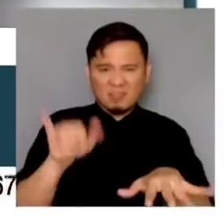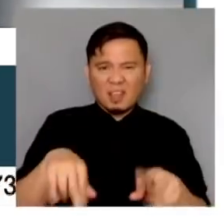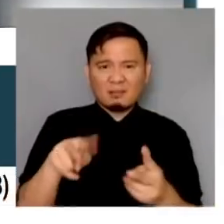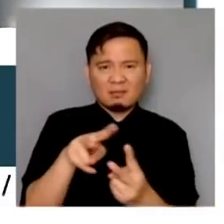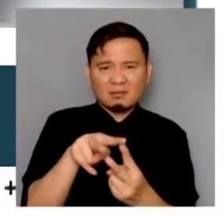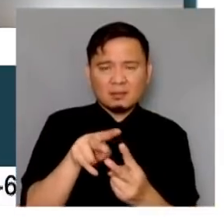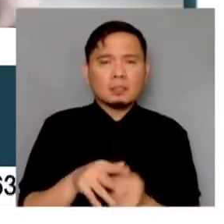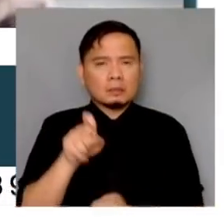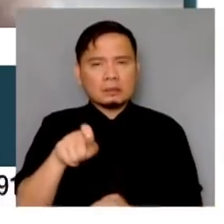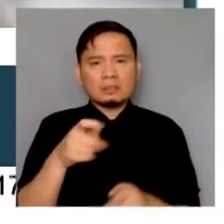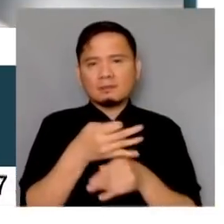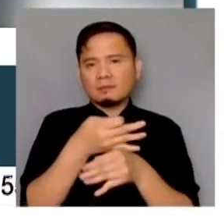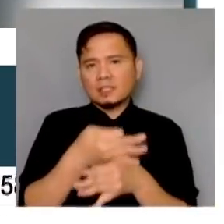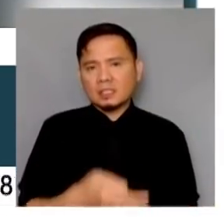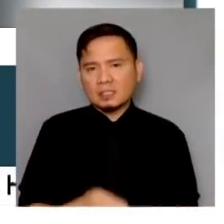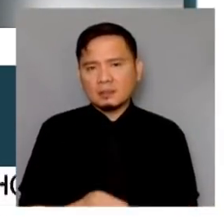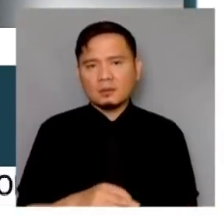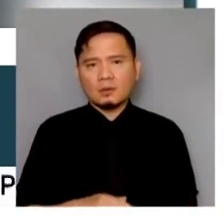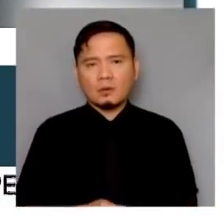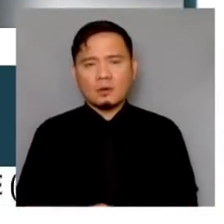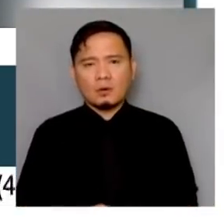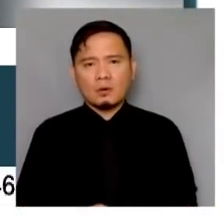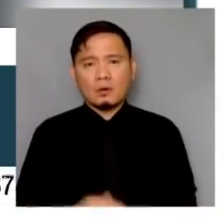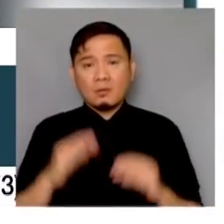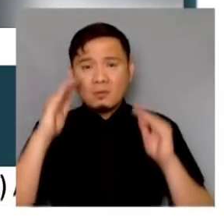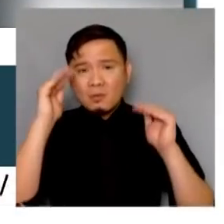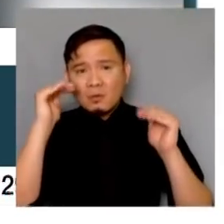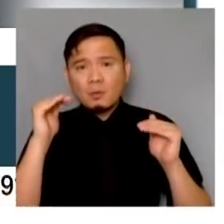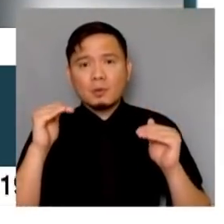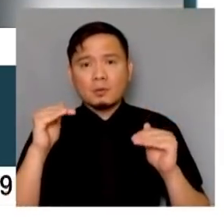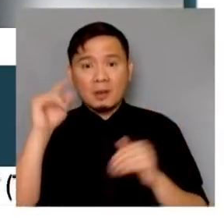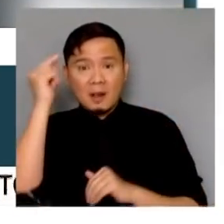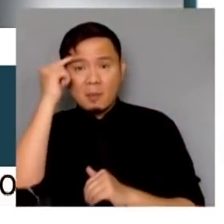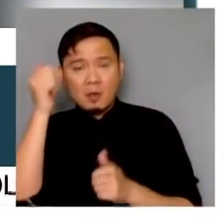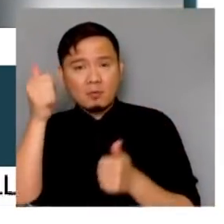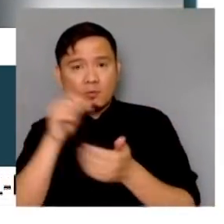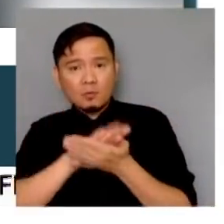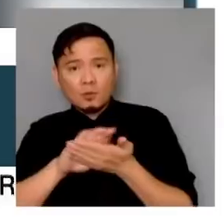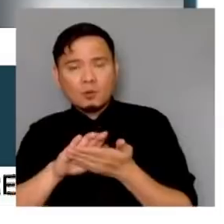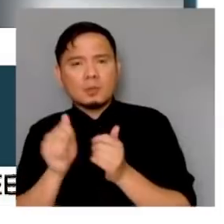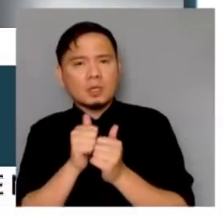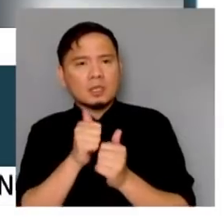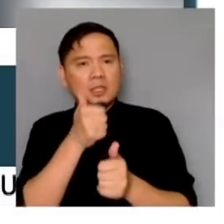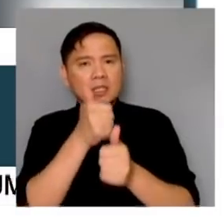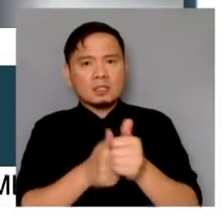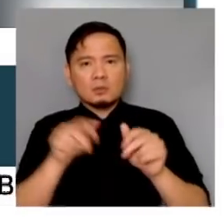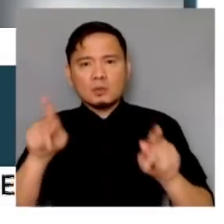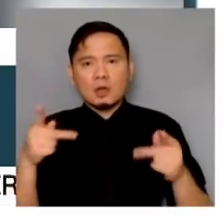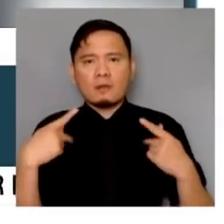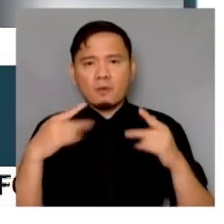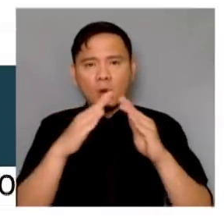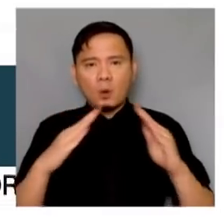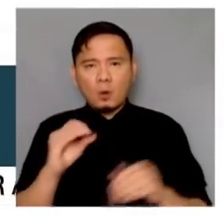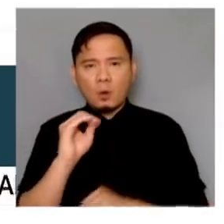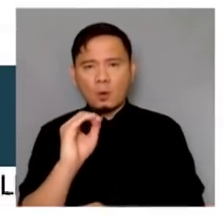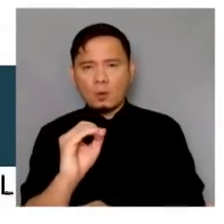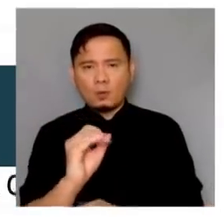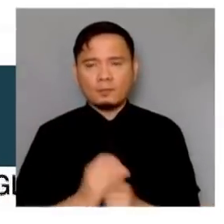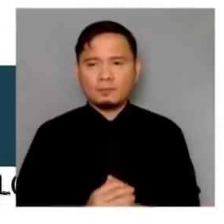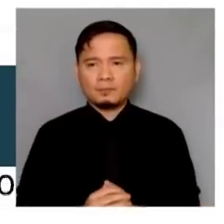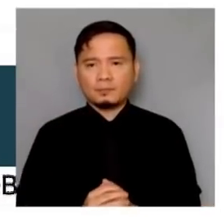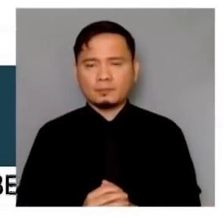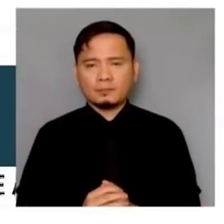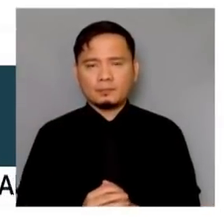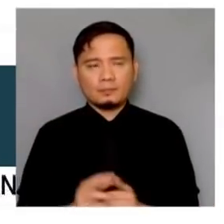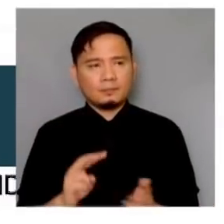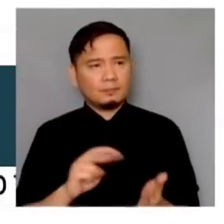Ayusin dapat yan. Dapat sariling tahanan. Sa maayos na lipunan, lahat dapat may sariling tahanan. So you said a while ago that this is